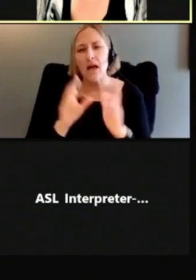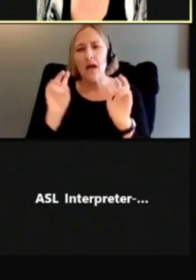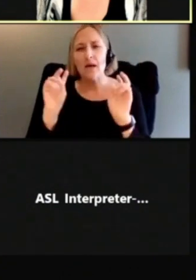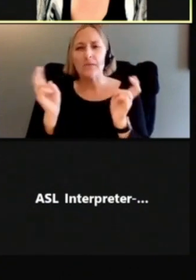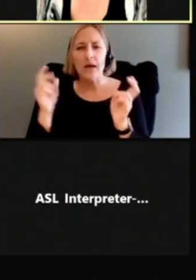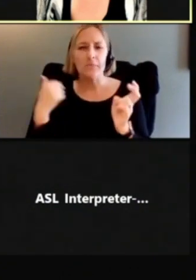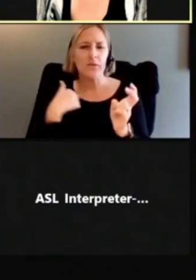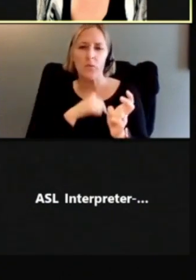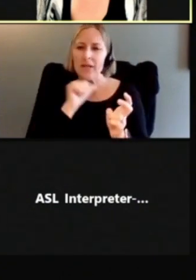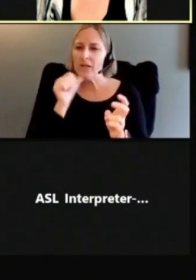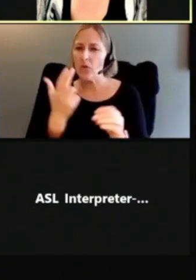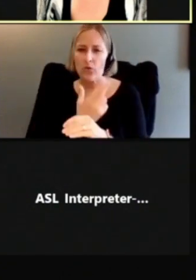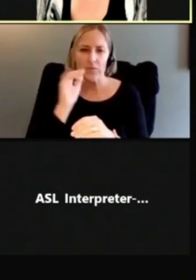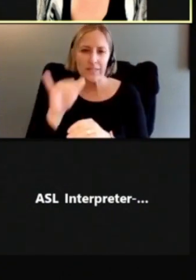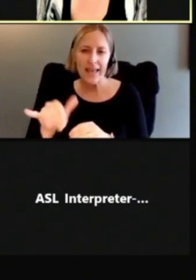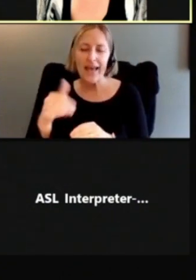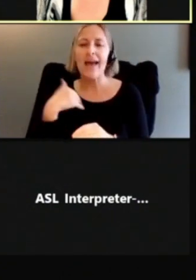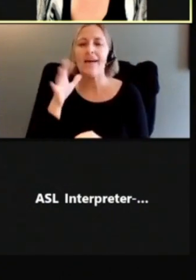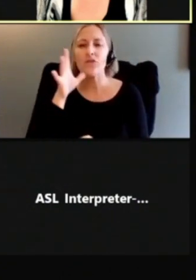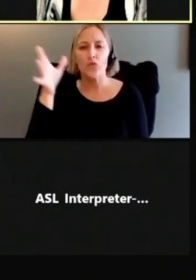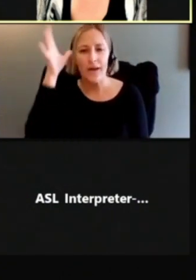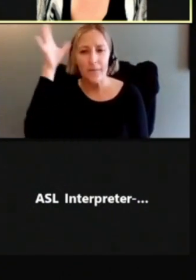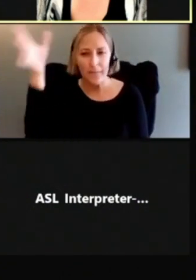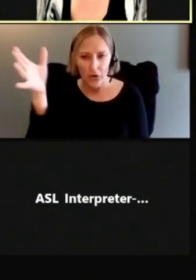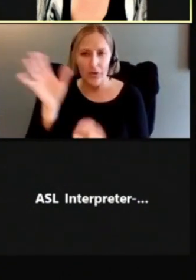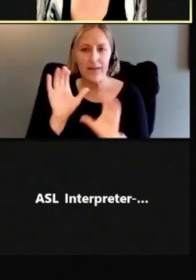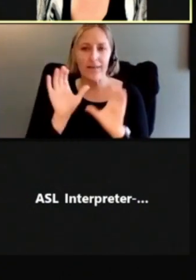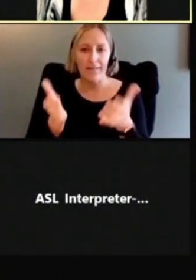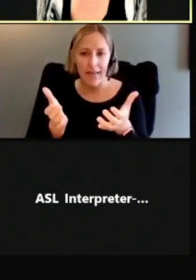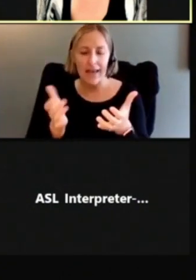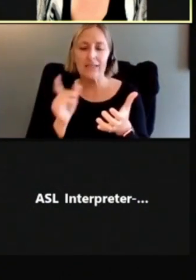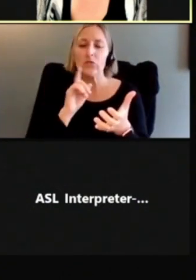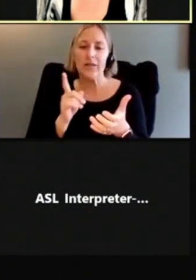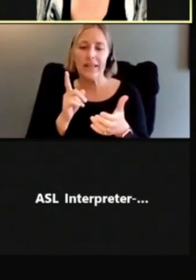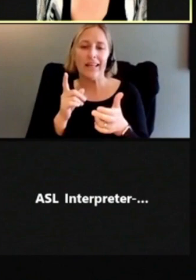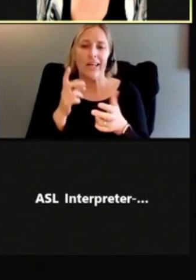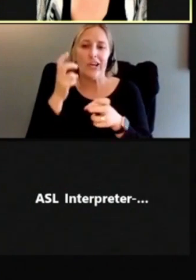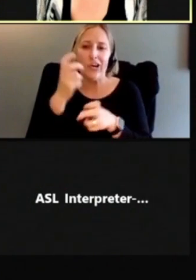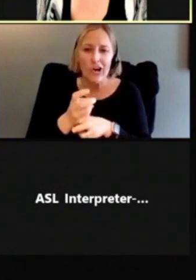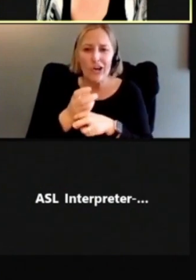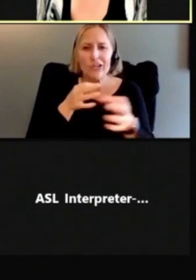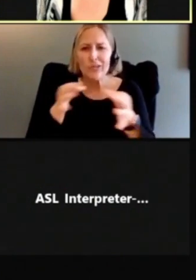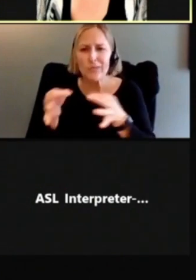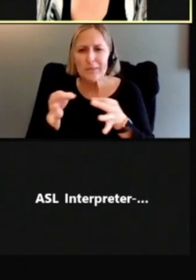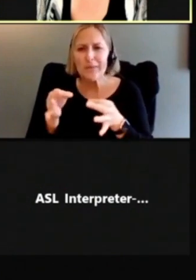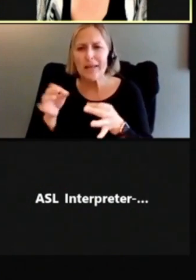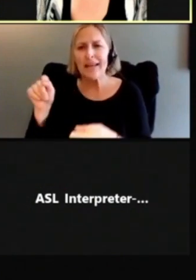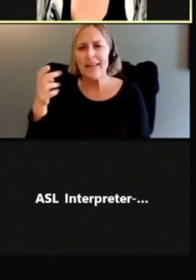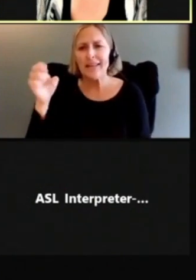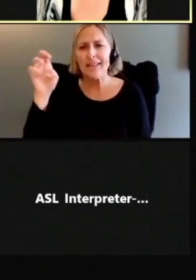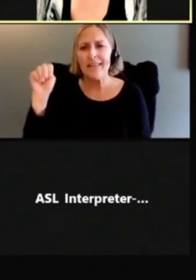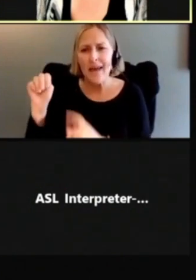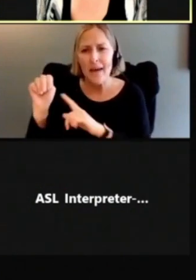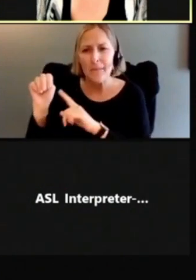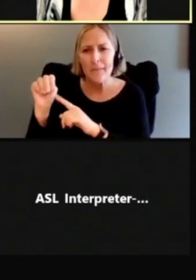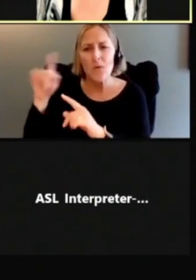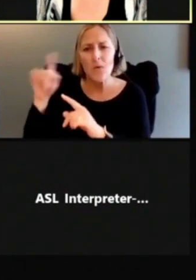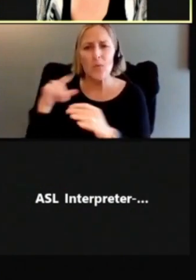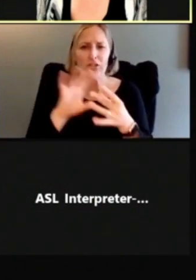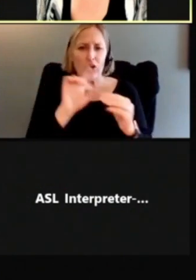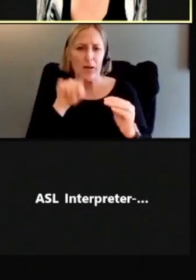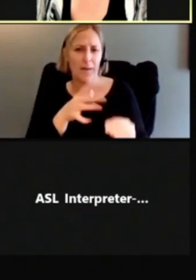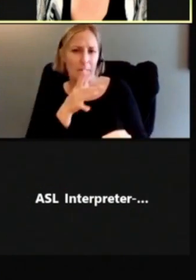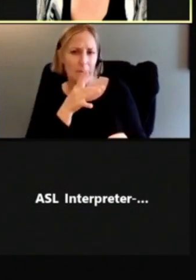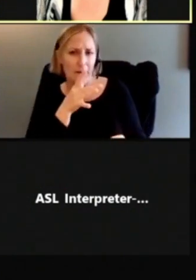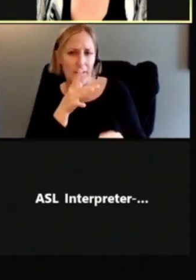we, it's hard to reference them when you're talking about mom to a grandparent, or